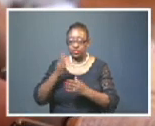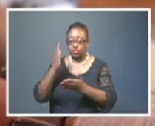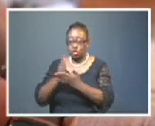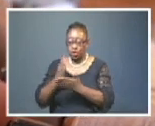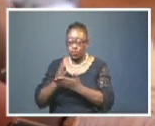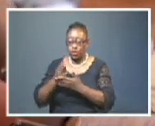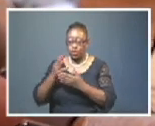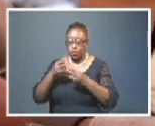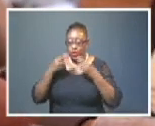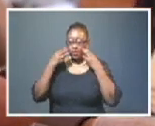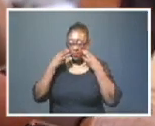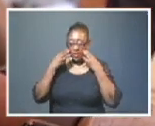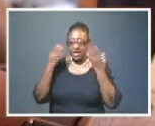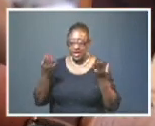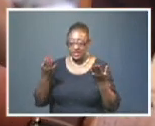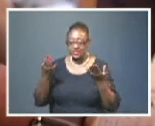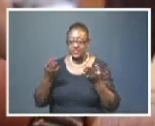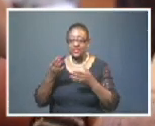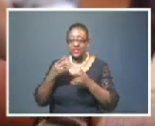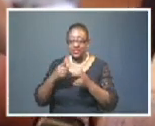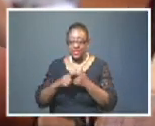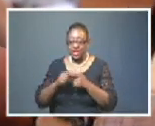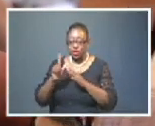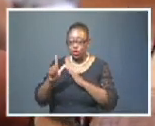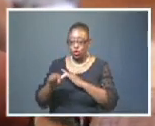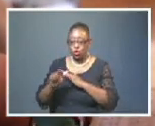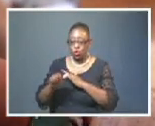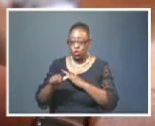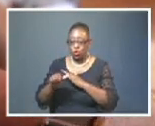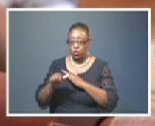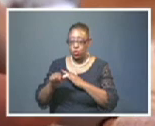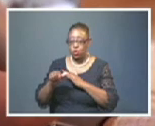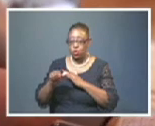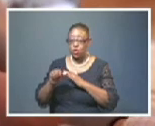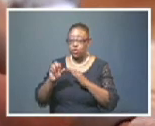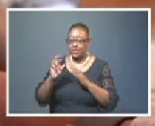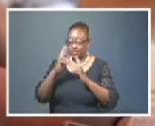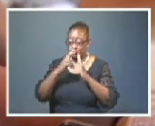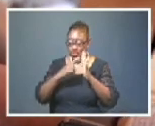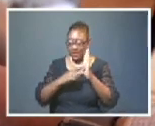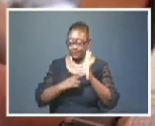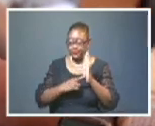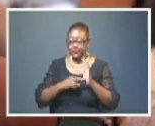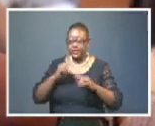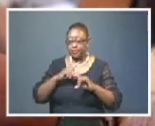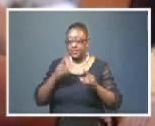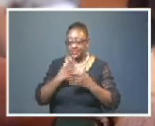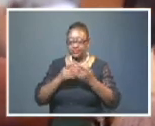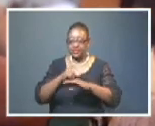mask also wants us to have low level of CDC rating. And